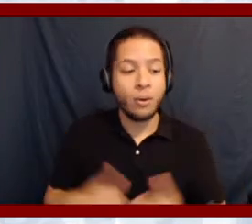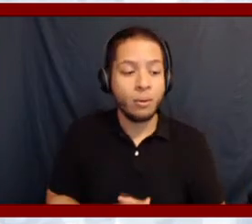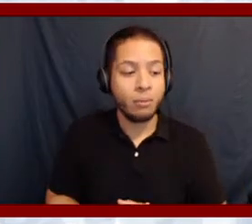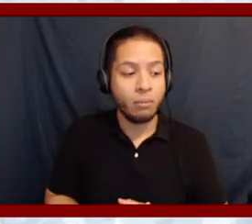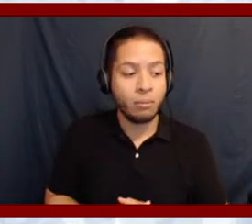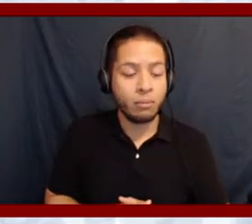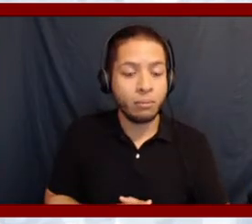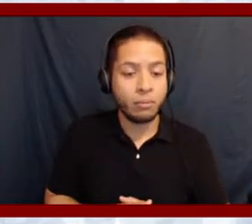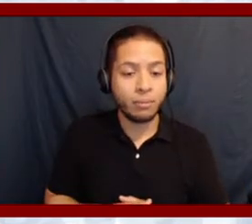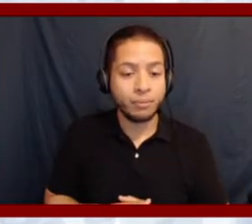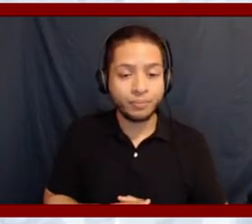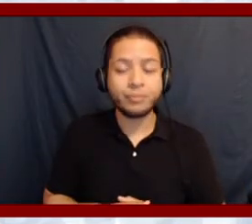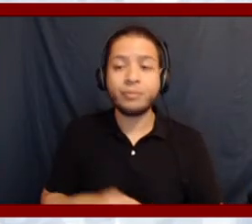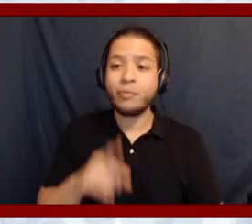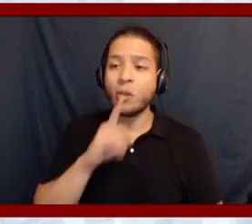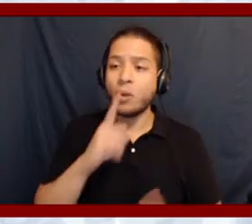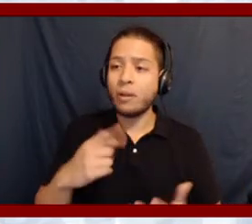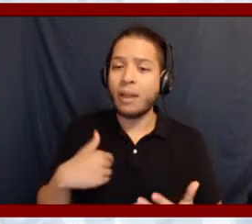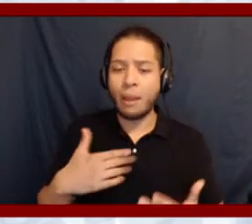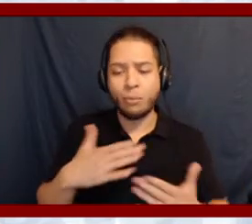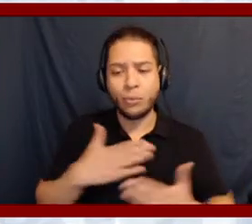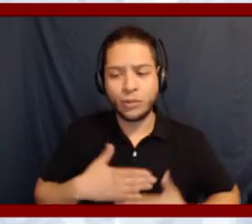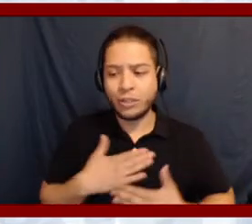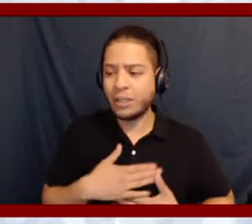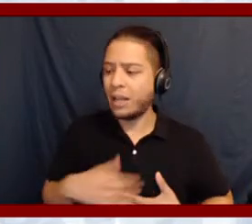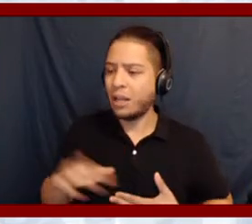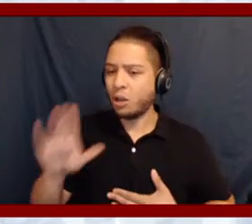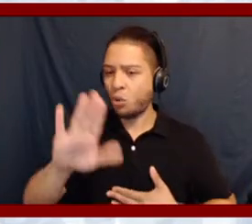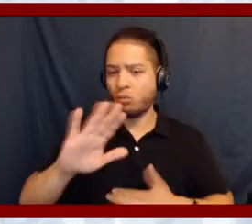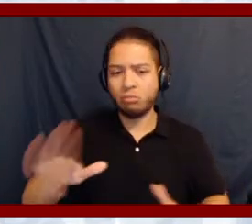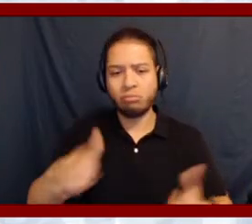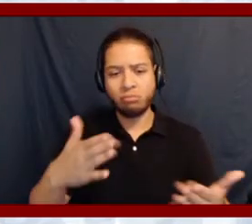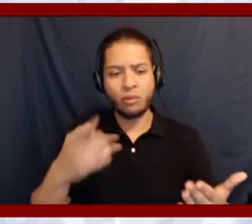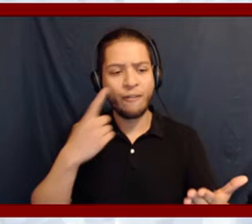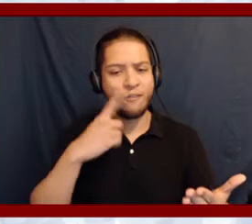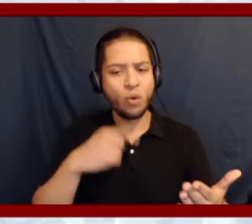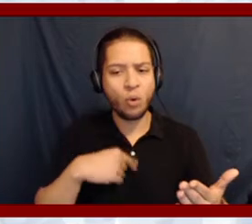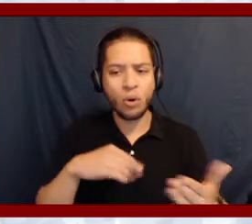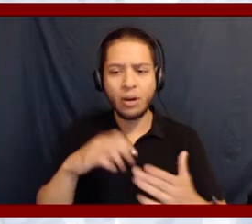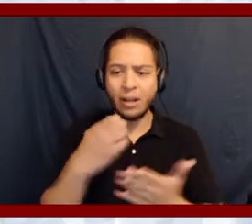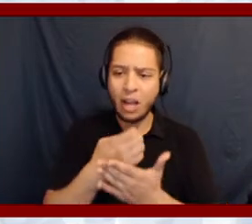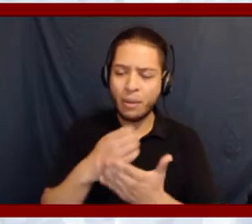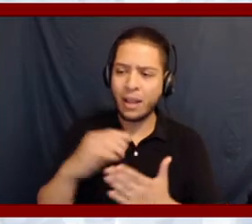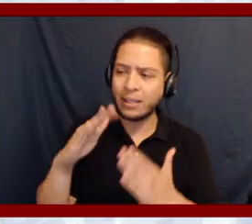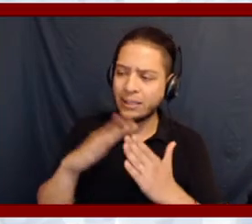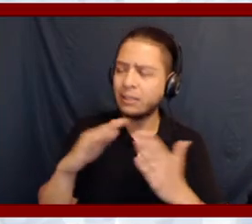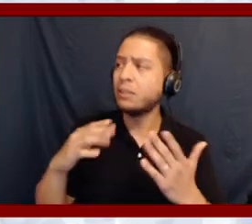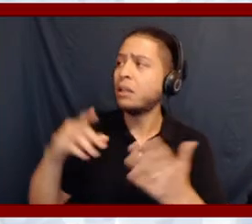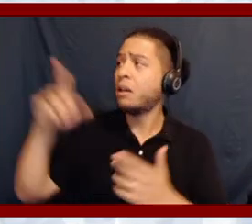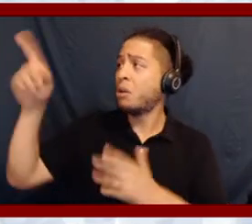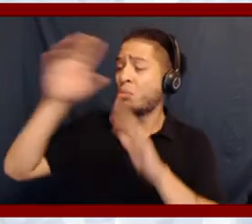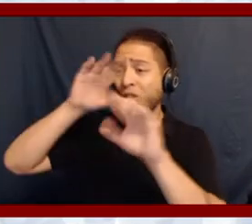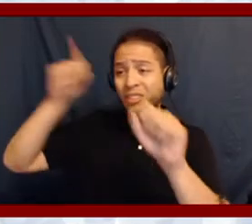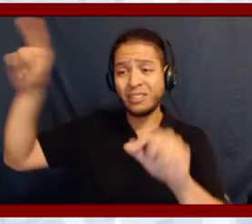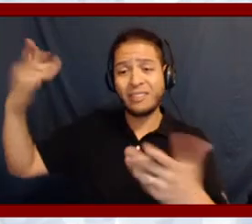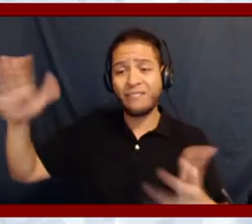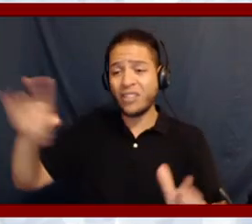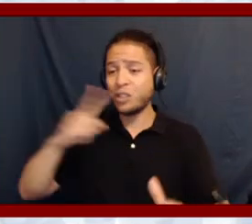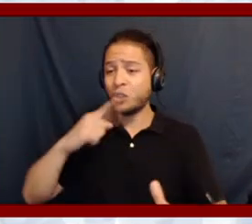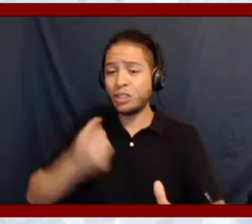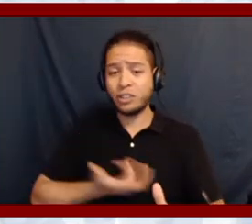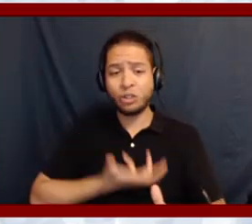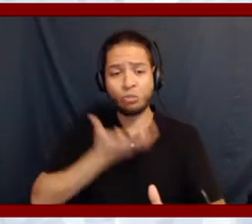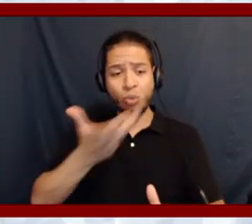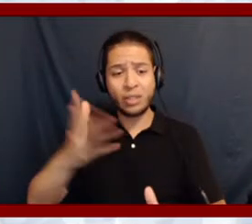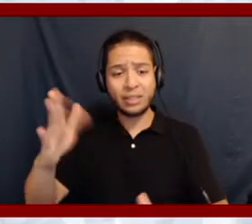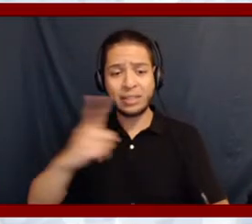Department of Excellence and Economic Opportunity. The president has expressed his deep commitment to HBCUs, and I know that Congressman